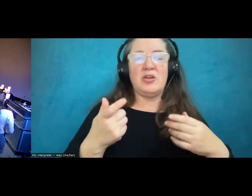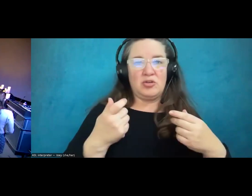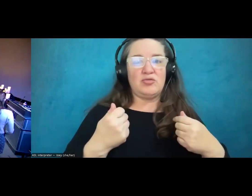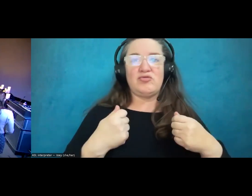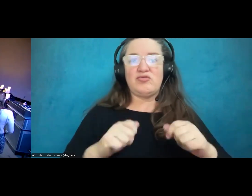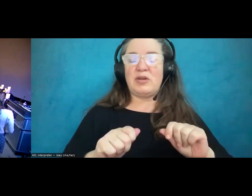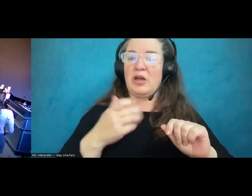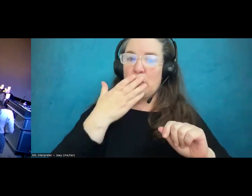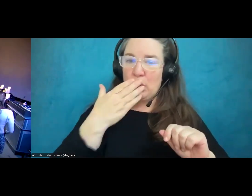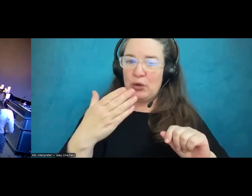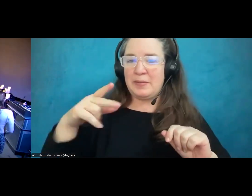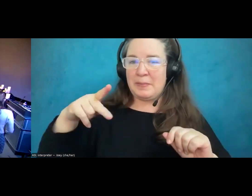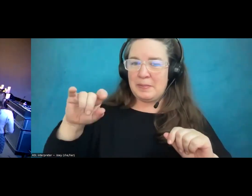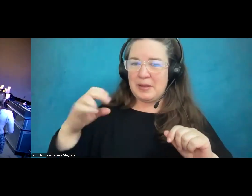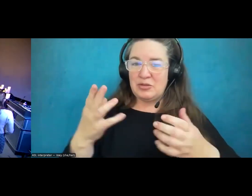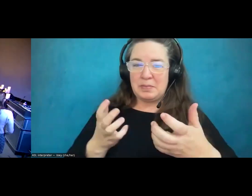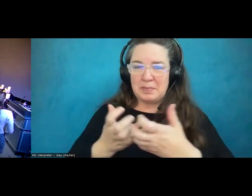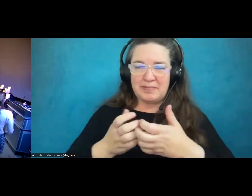hum.